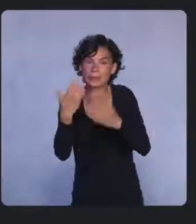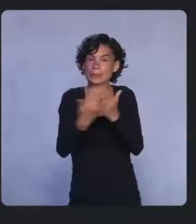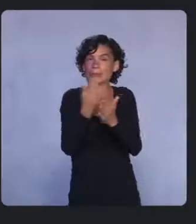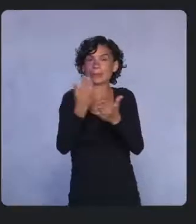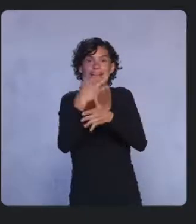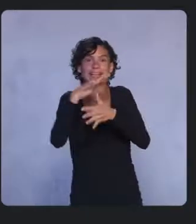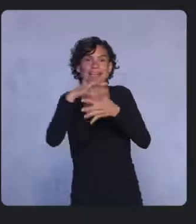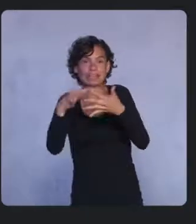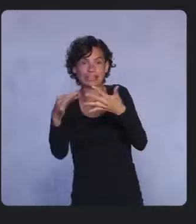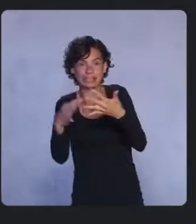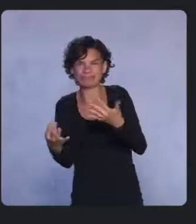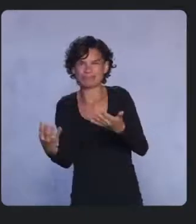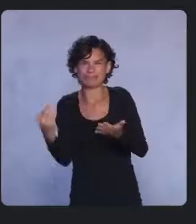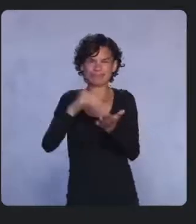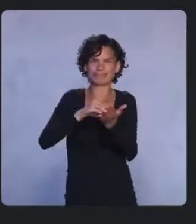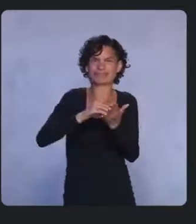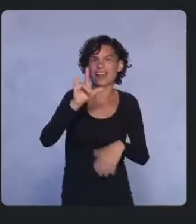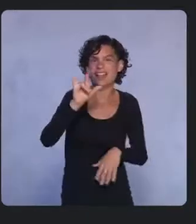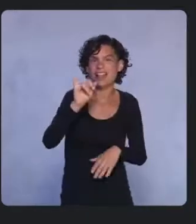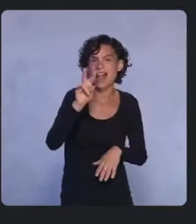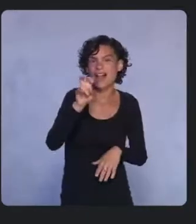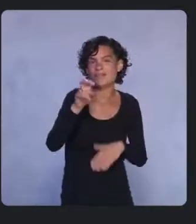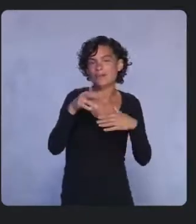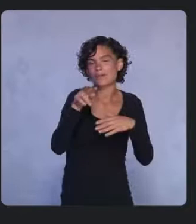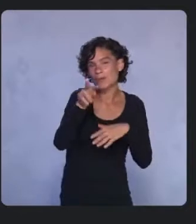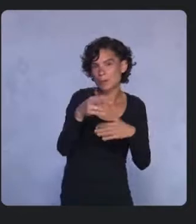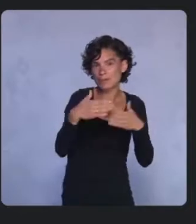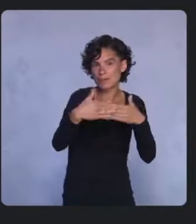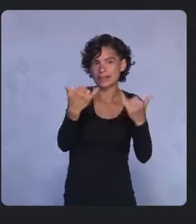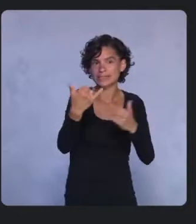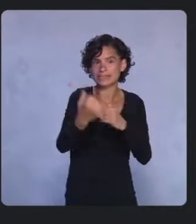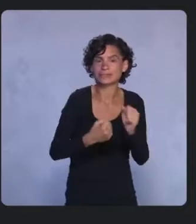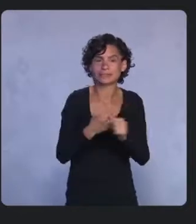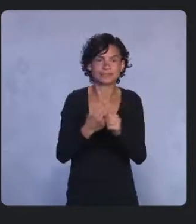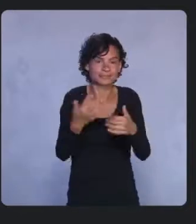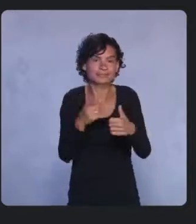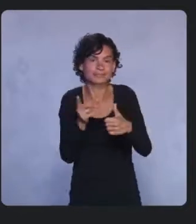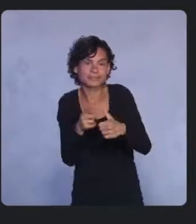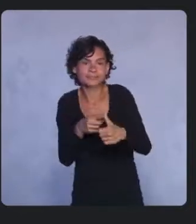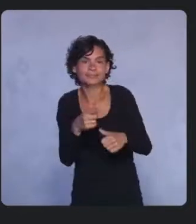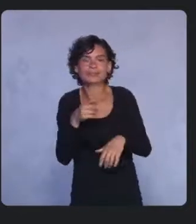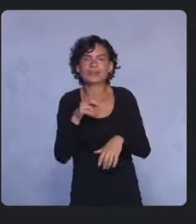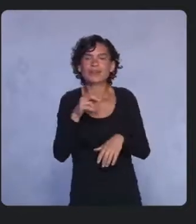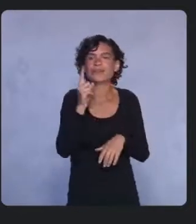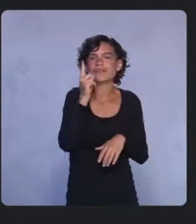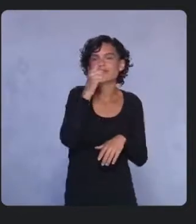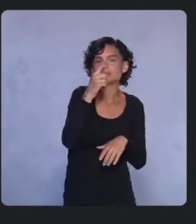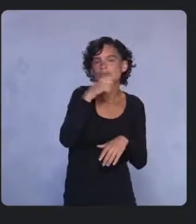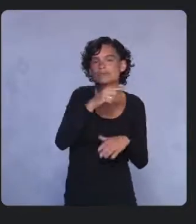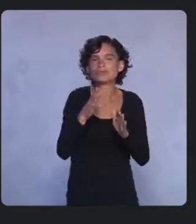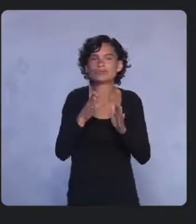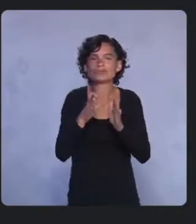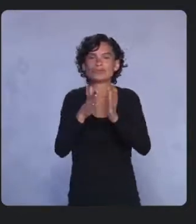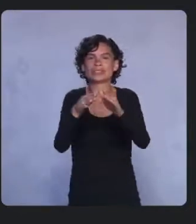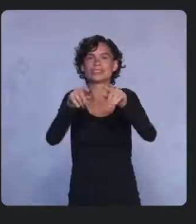year. First, we're adding prominent virtual street signs to help you navigate those complex